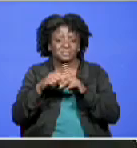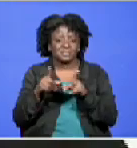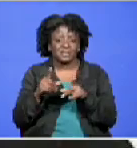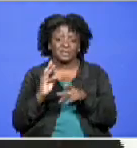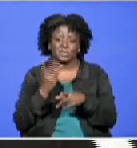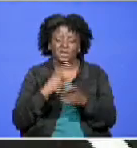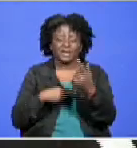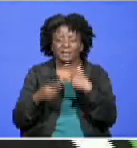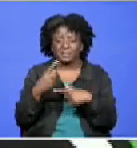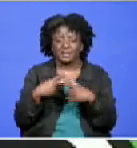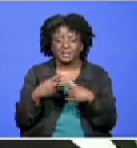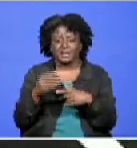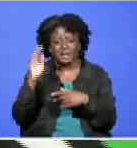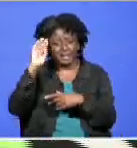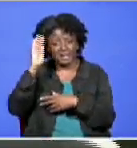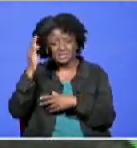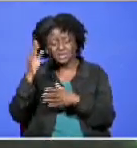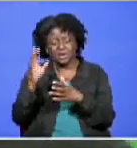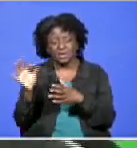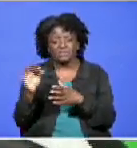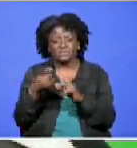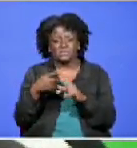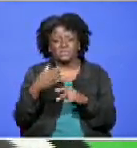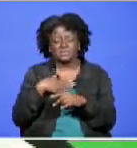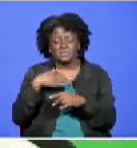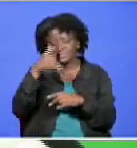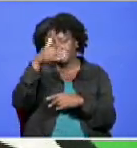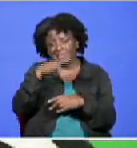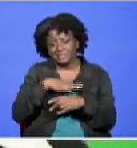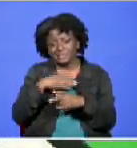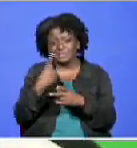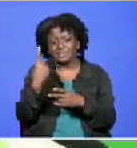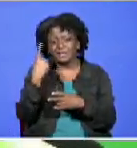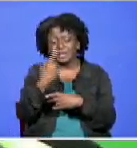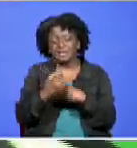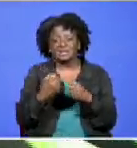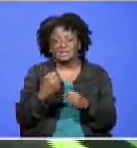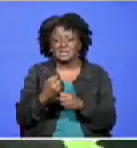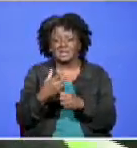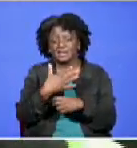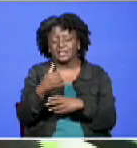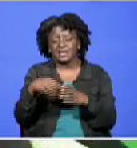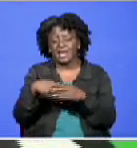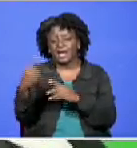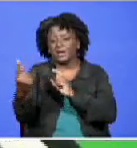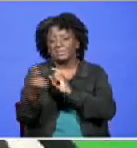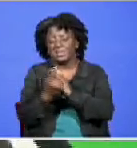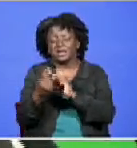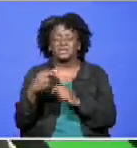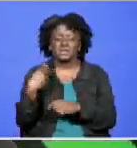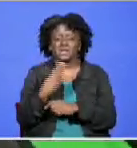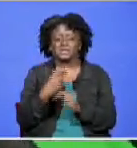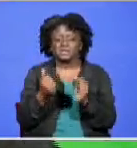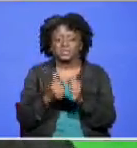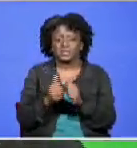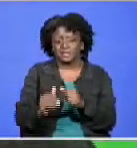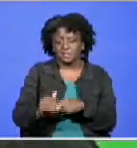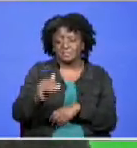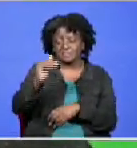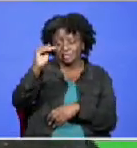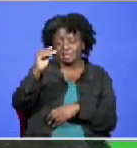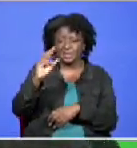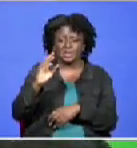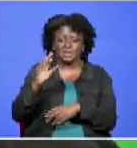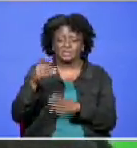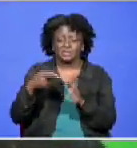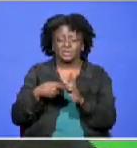game. We scratched, we clawed. Last year, they really outmatched us with their bigs. So we try to get big, we try to add some size to our